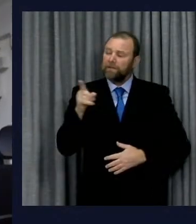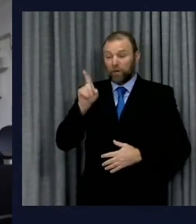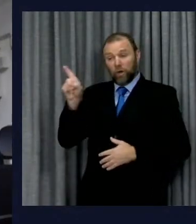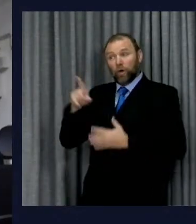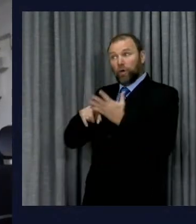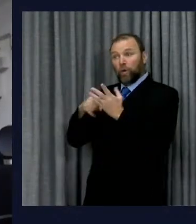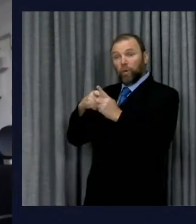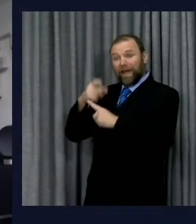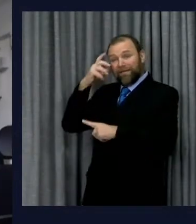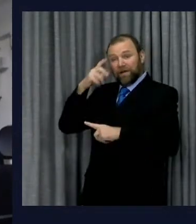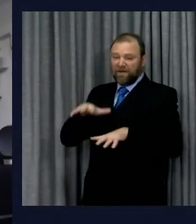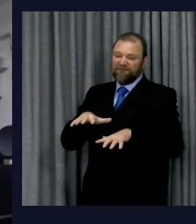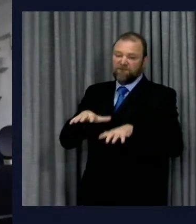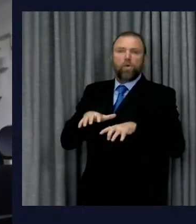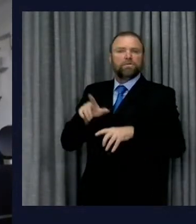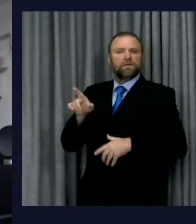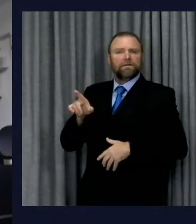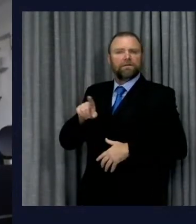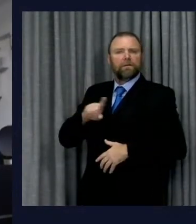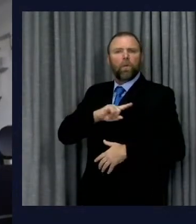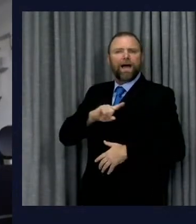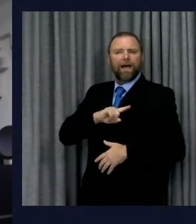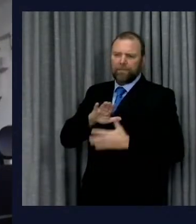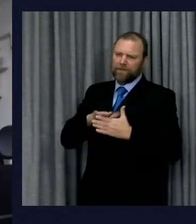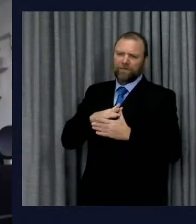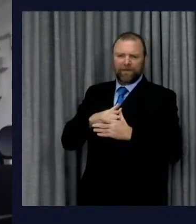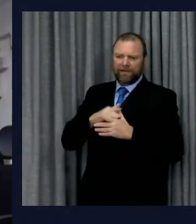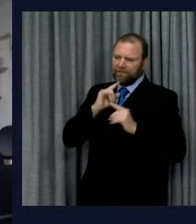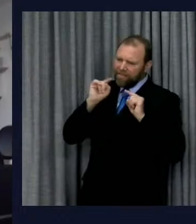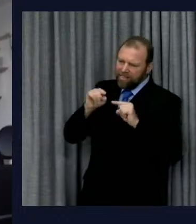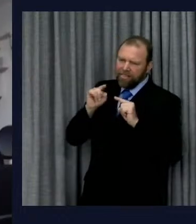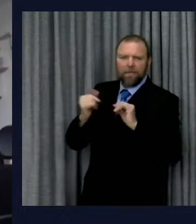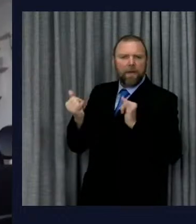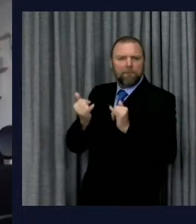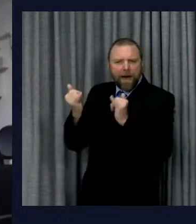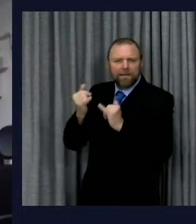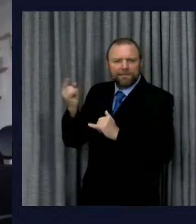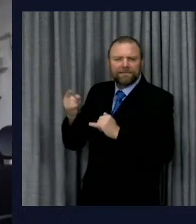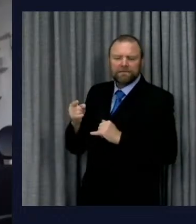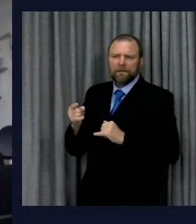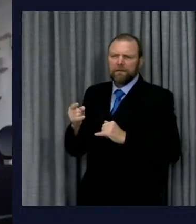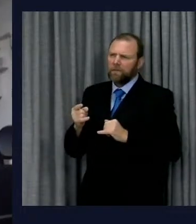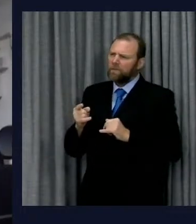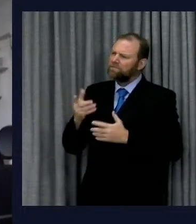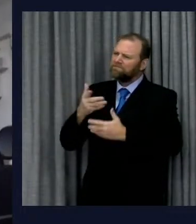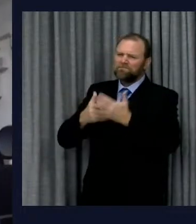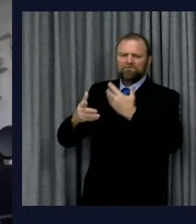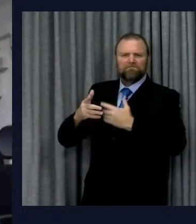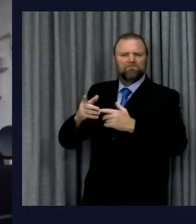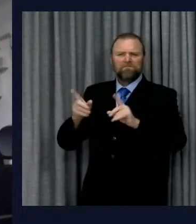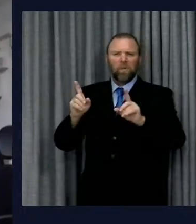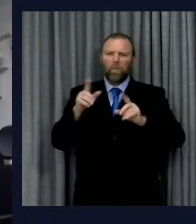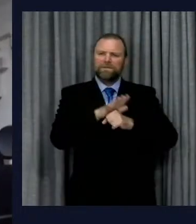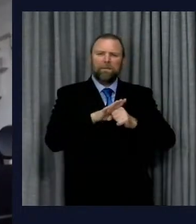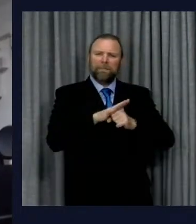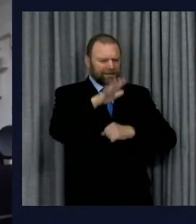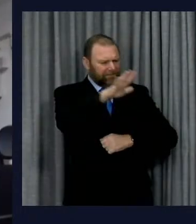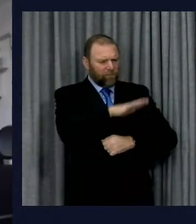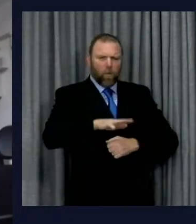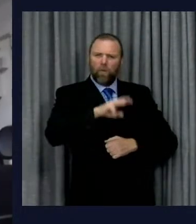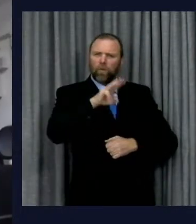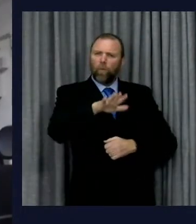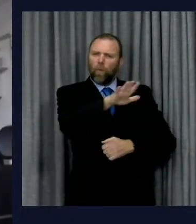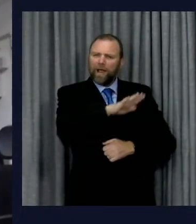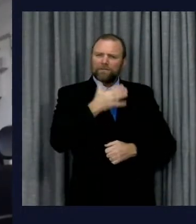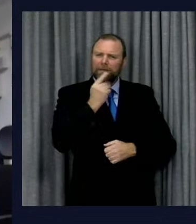of Partygate. Can you expand on what you mean by that? What impact it has on the Welsh people when it comes to non-devolved issues?